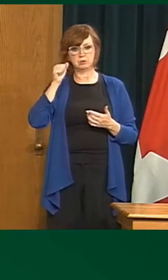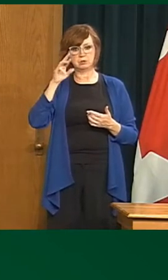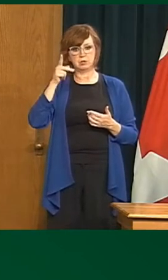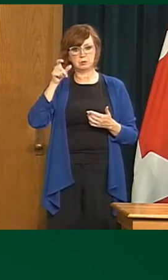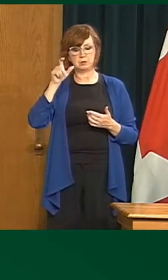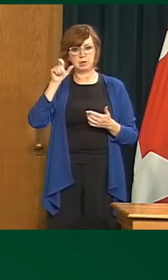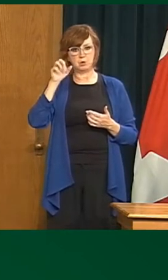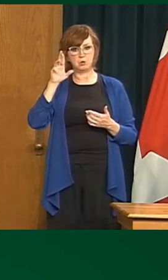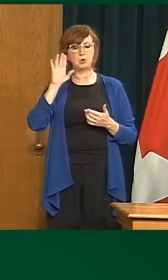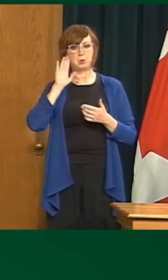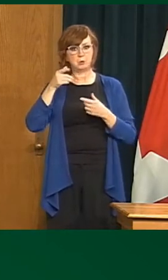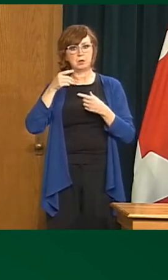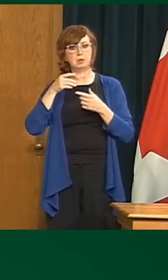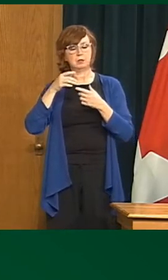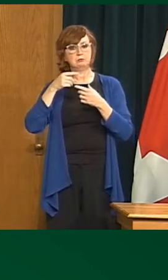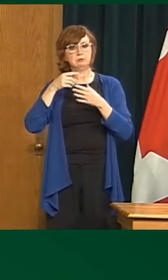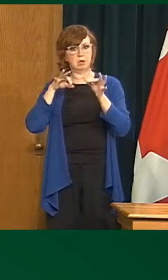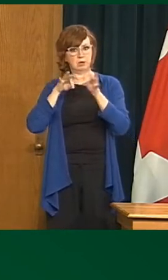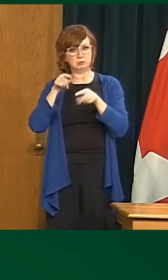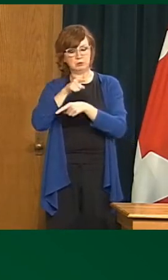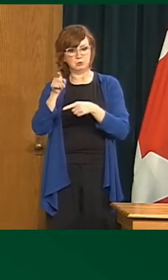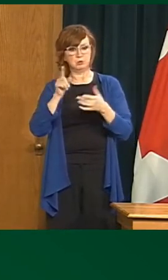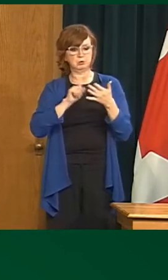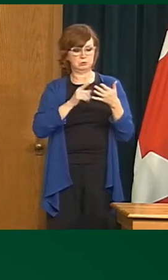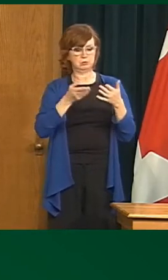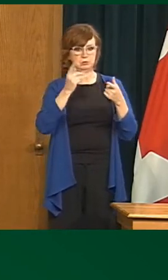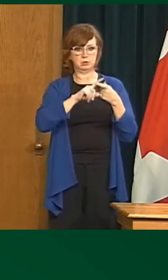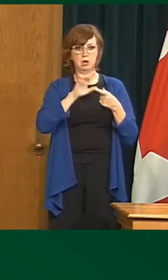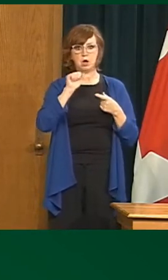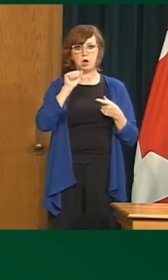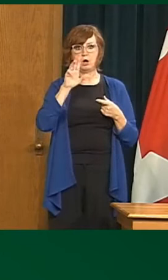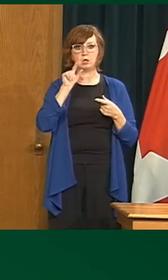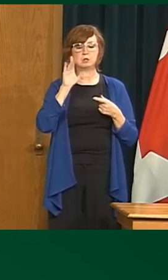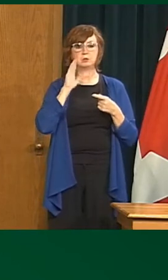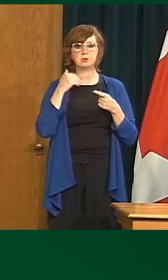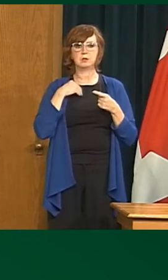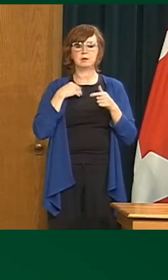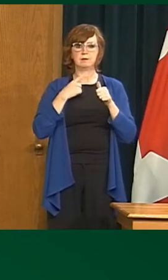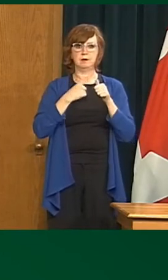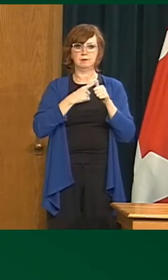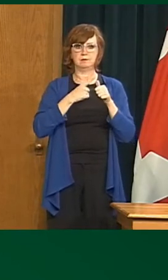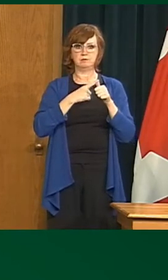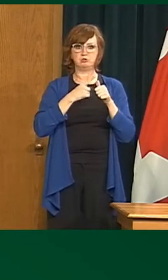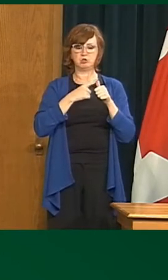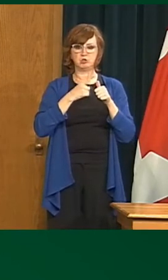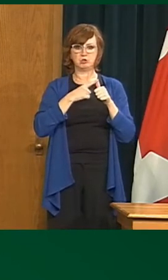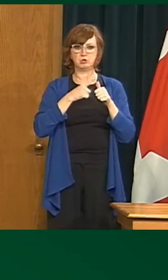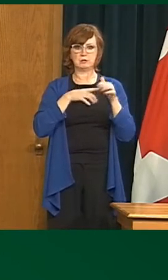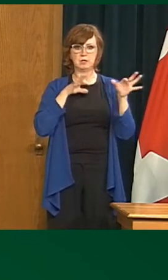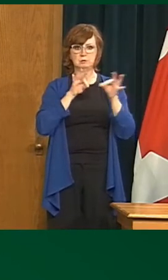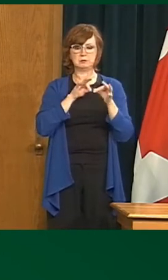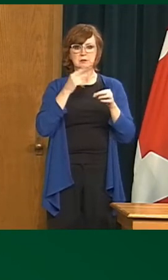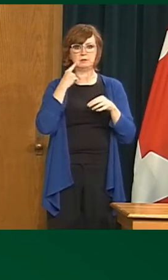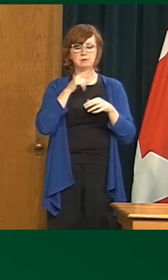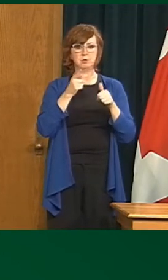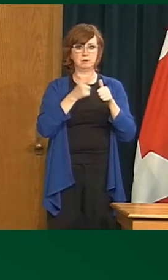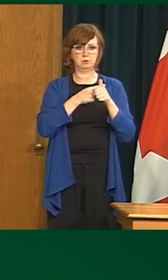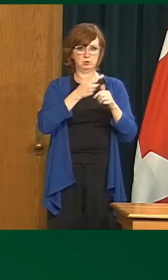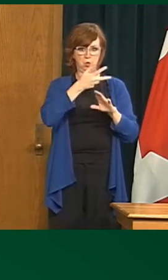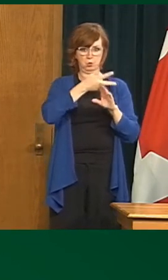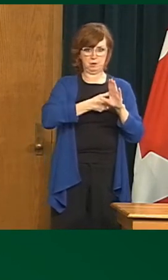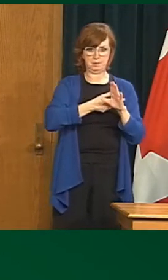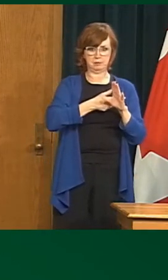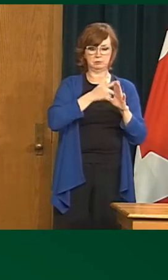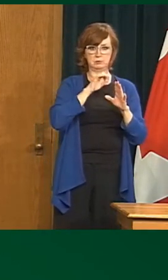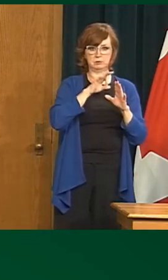we had already released. And in August, we're going to have our first quarter budget update, which will release all of the investments to date, as